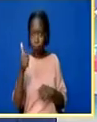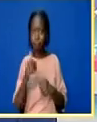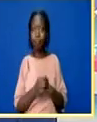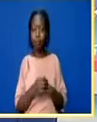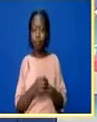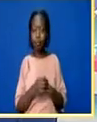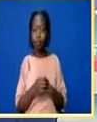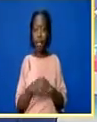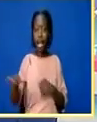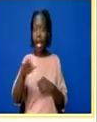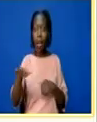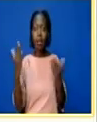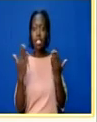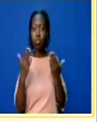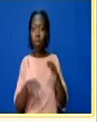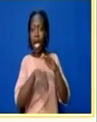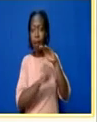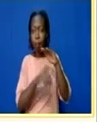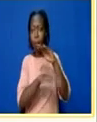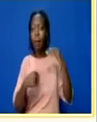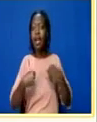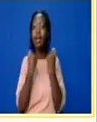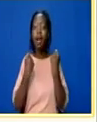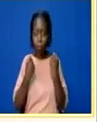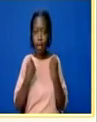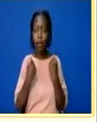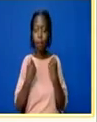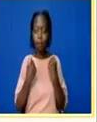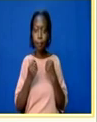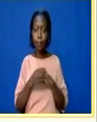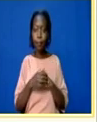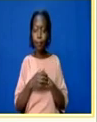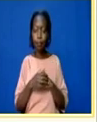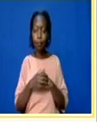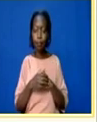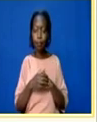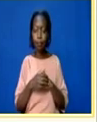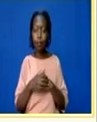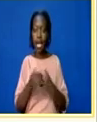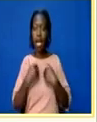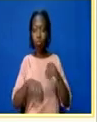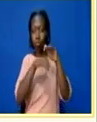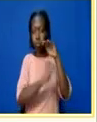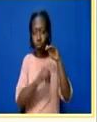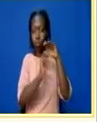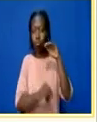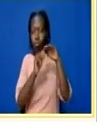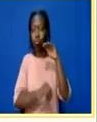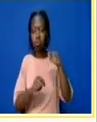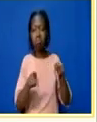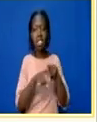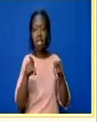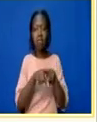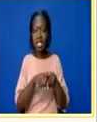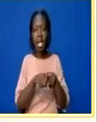this is a place where mining has taken place. The quarries. Yes. They have dug out the stones. They have dug out